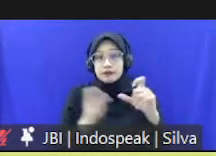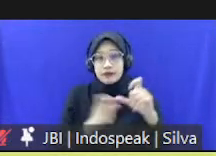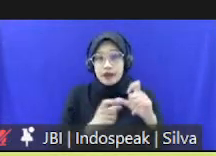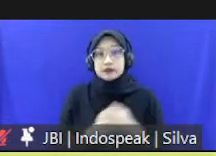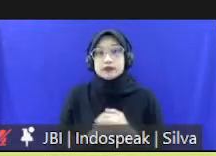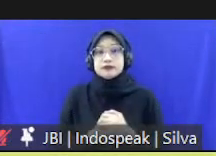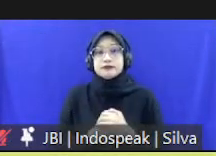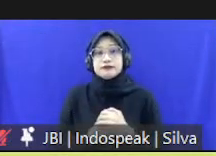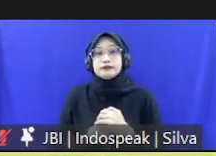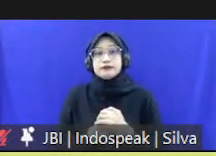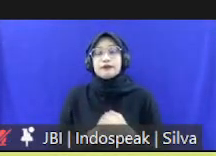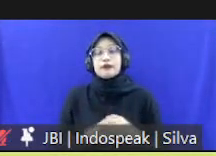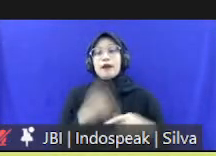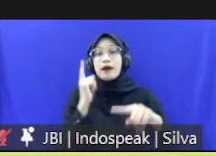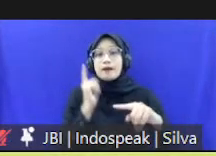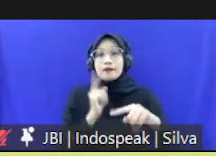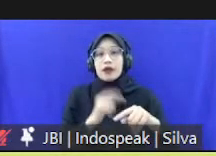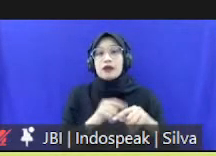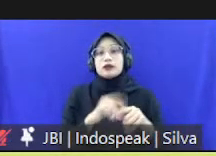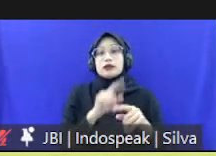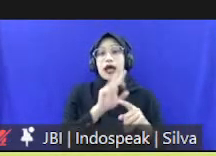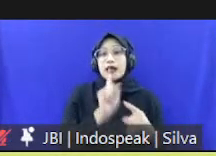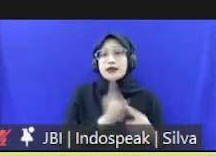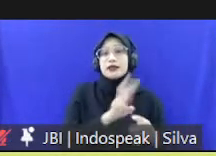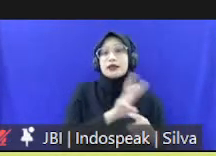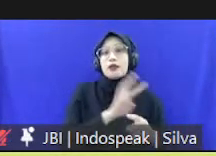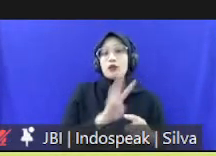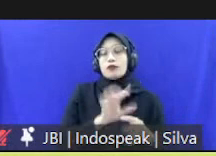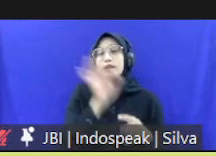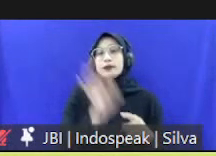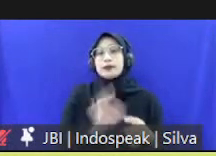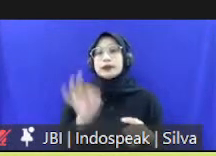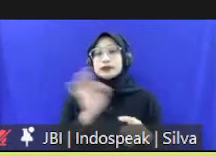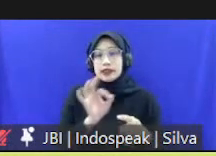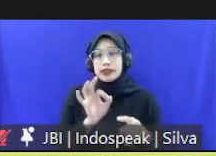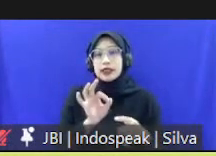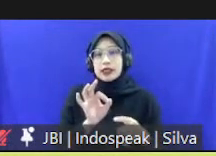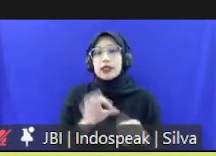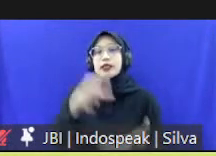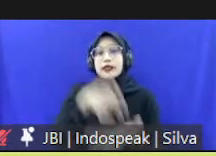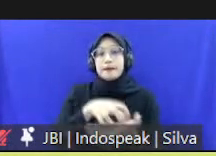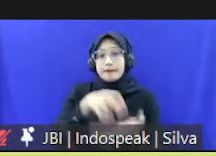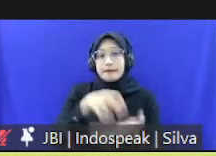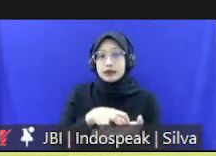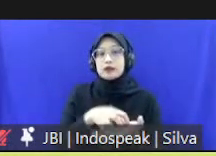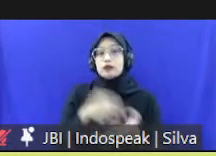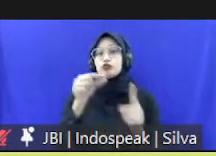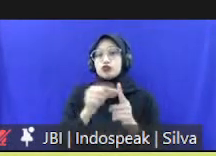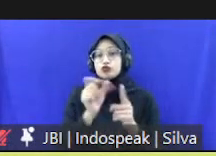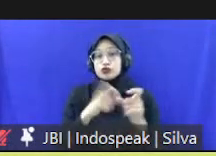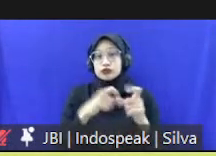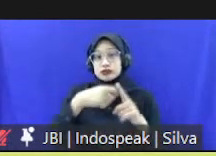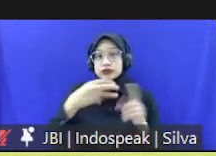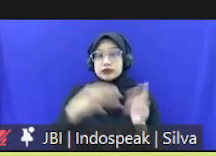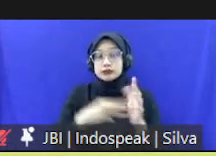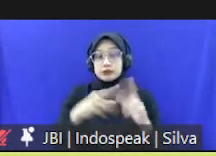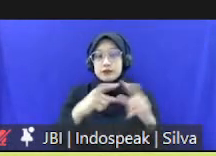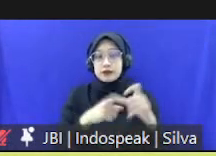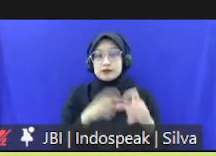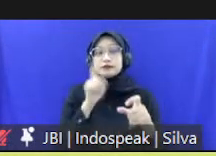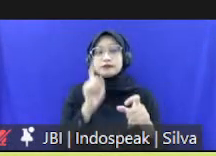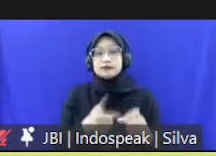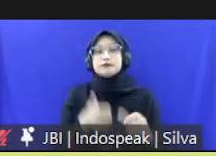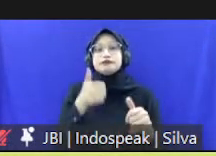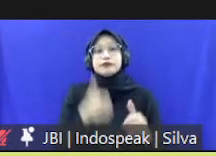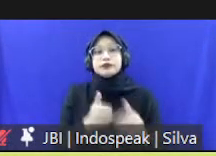inpatient facilities. The PHC system in Indonesia is an integration between public health function and